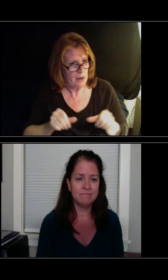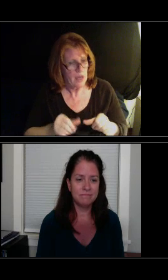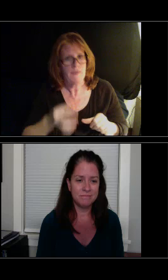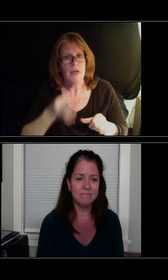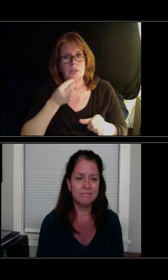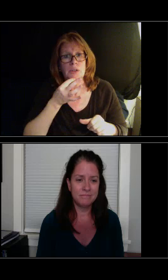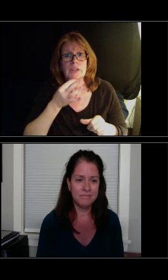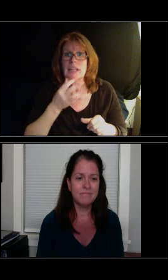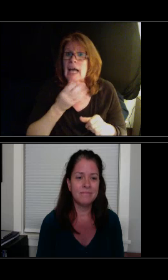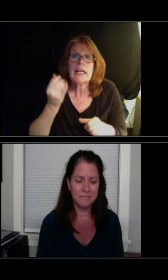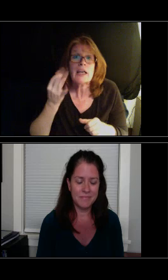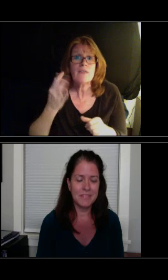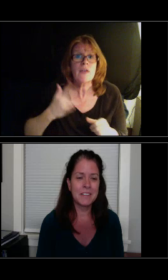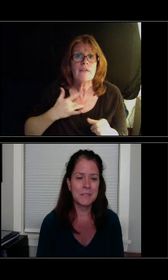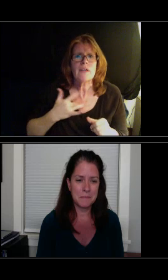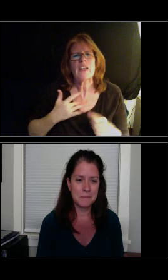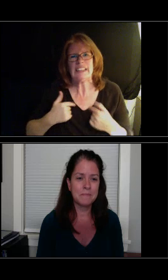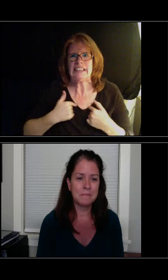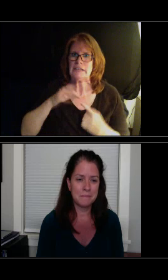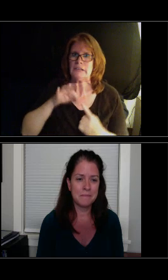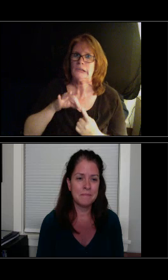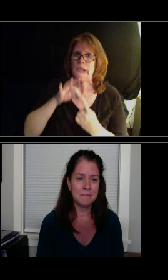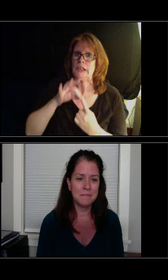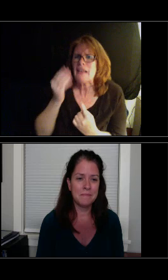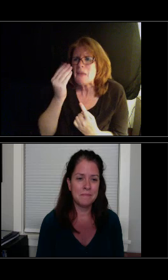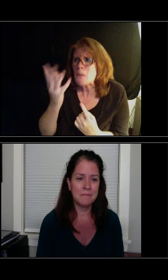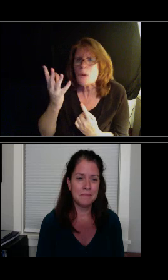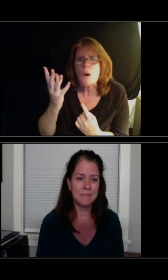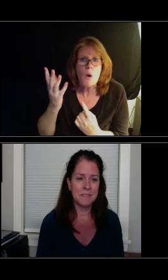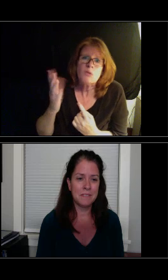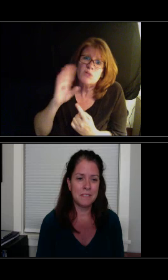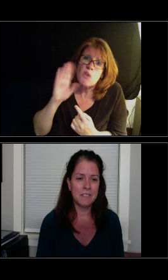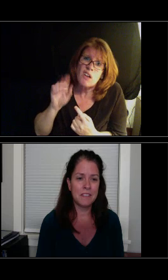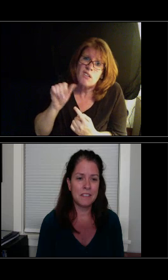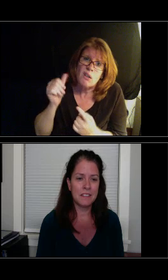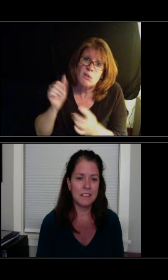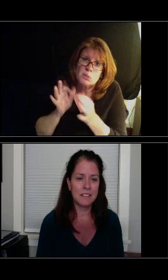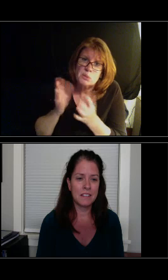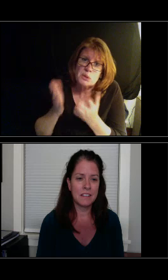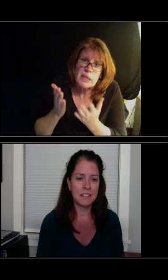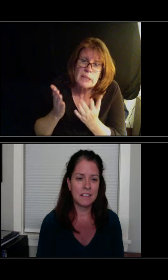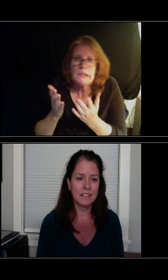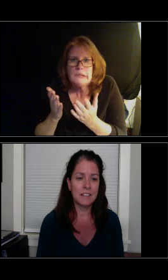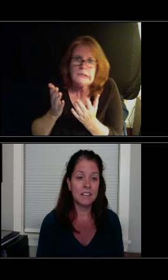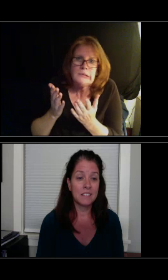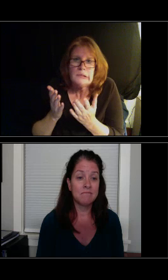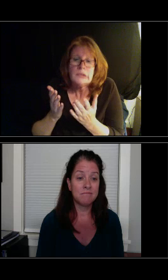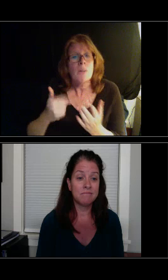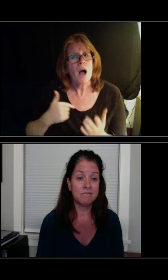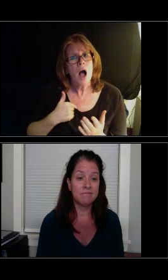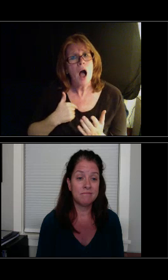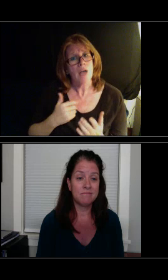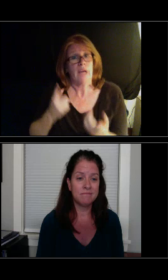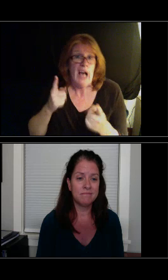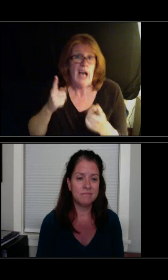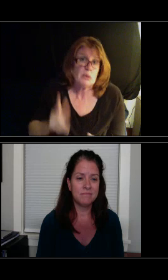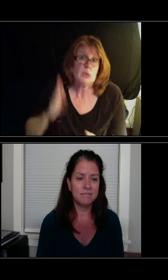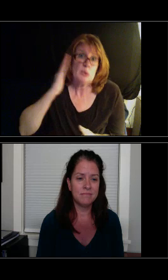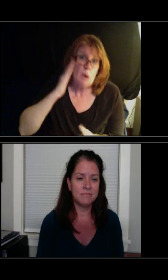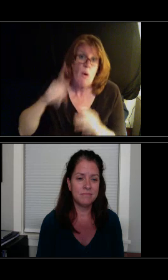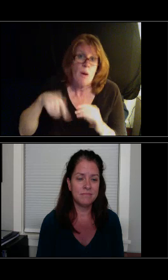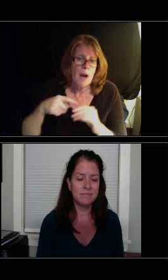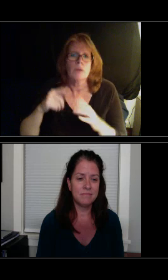interpreter is going to have to figure out their area of expertise and what their boundaries are. And if it's a unique situation, you might need to let them